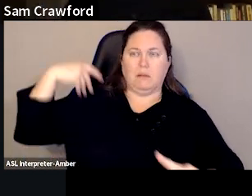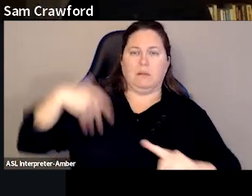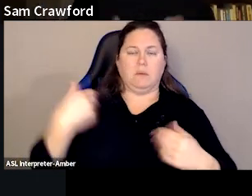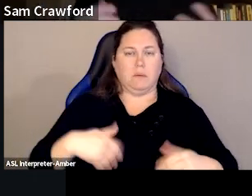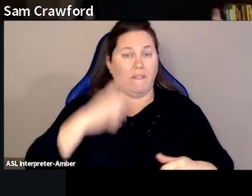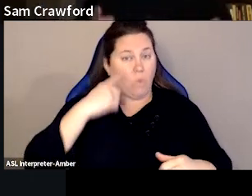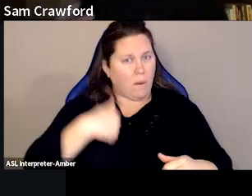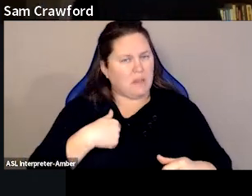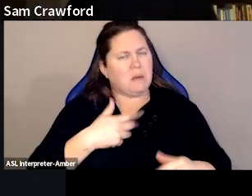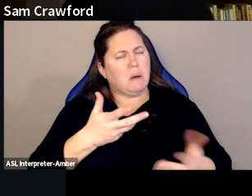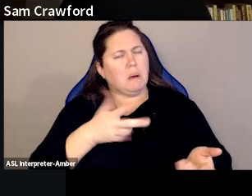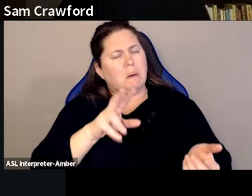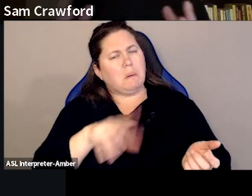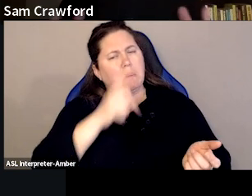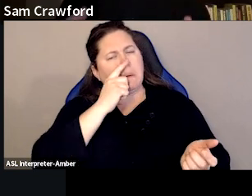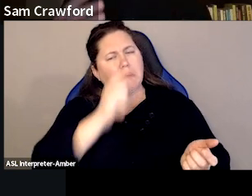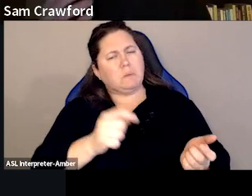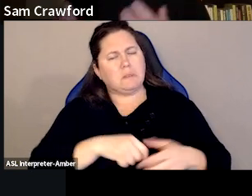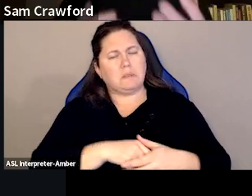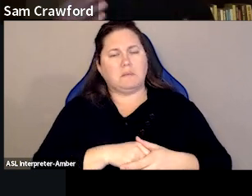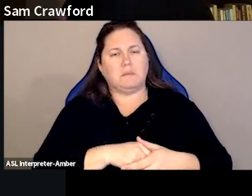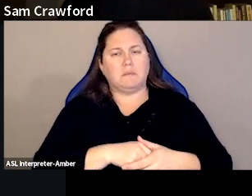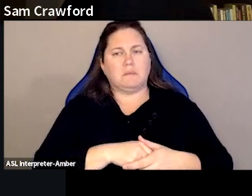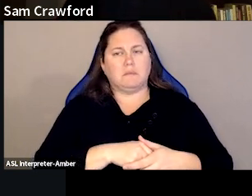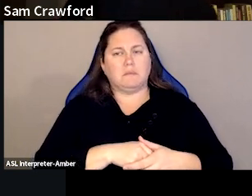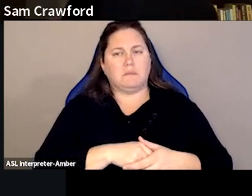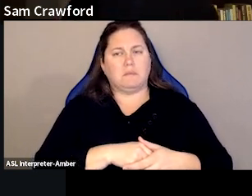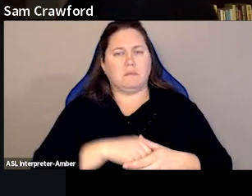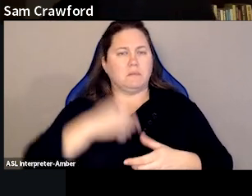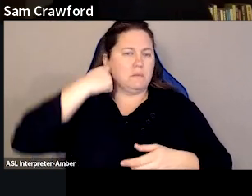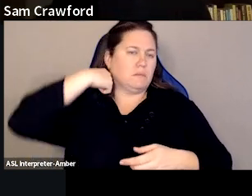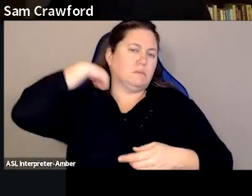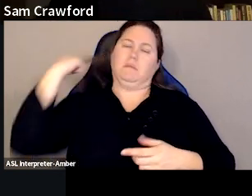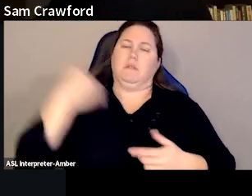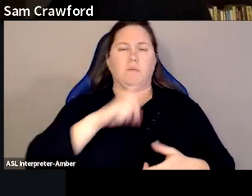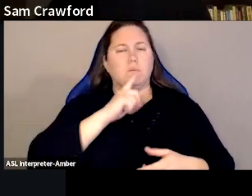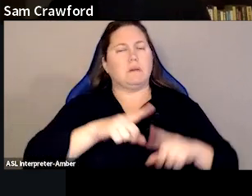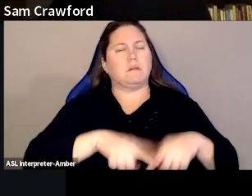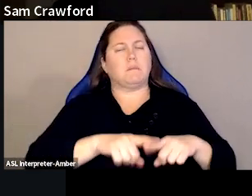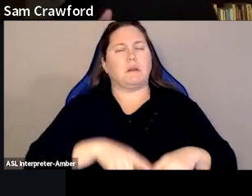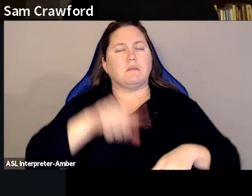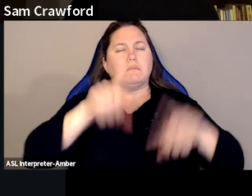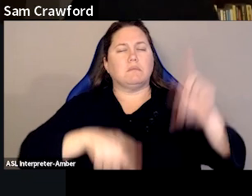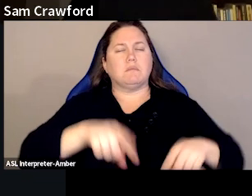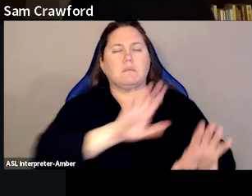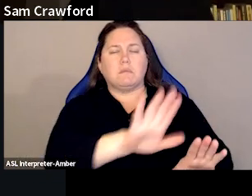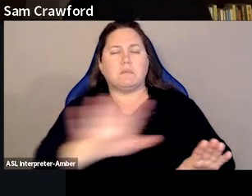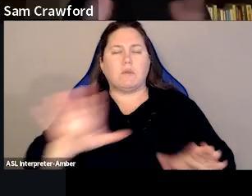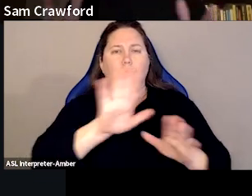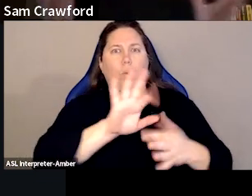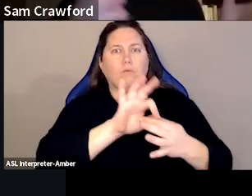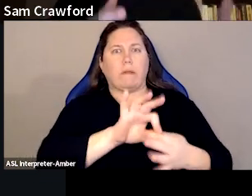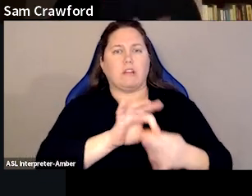that's very interesting. So the purpose of that was just to glean what everyone's relationship is with websites. And there's a fair chunk of us